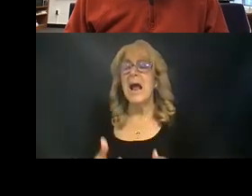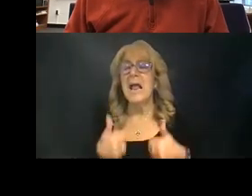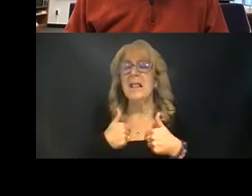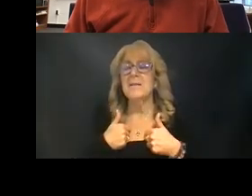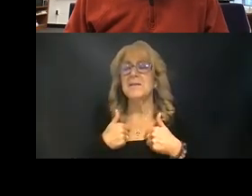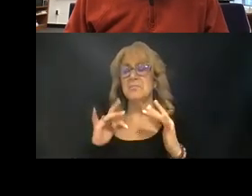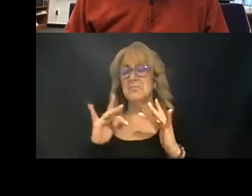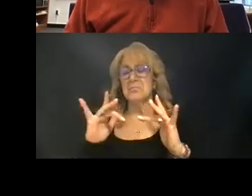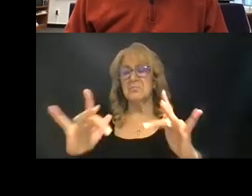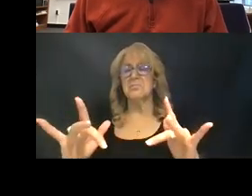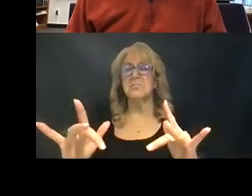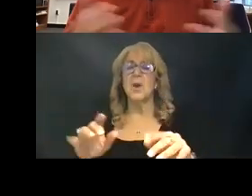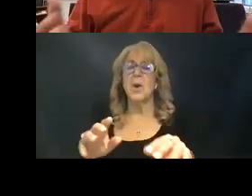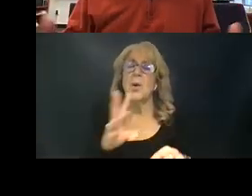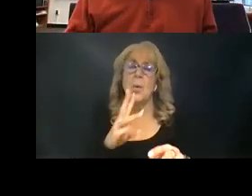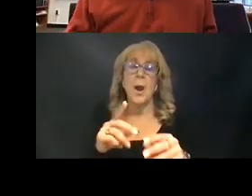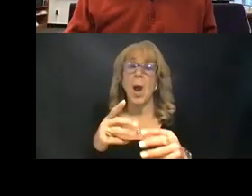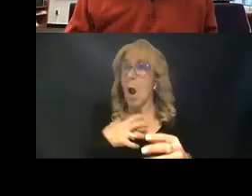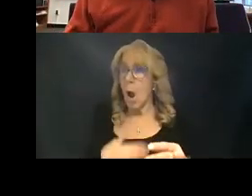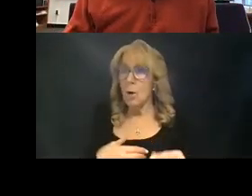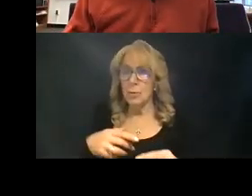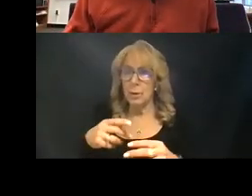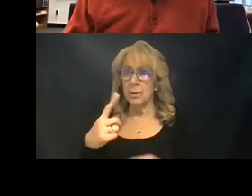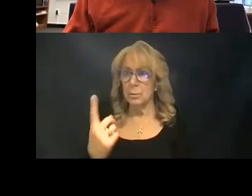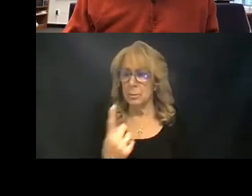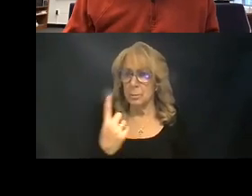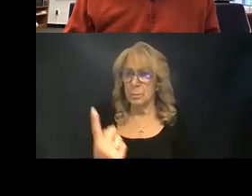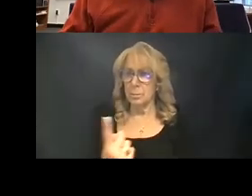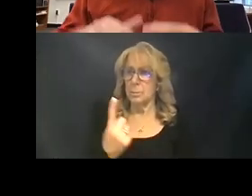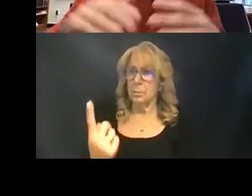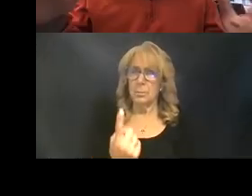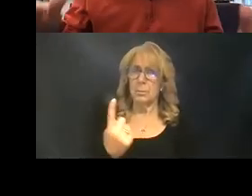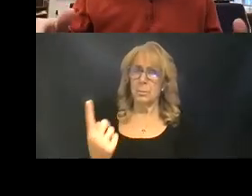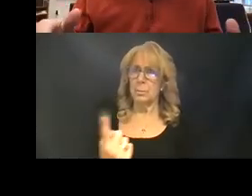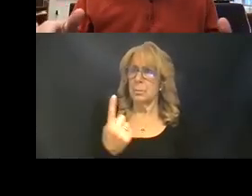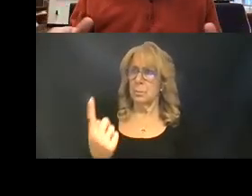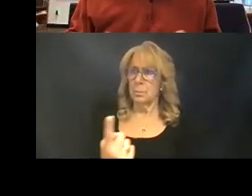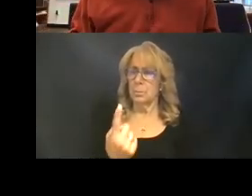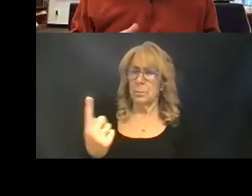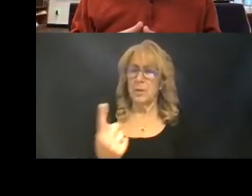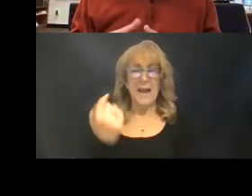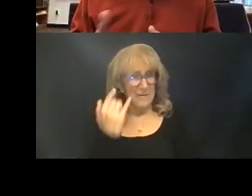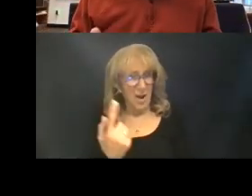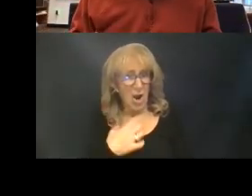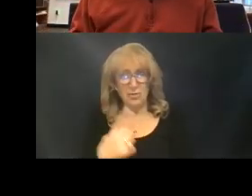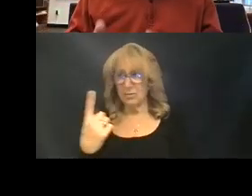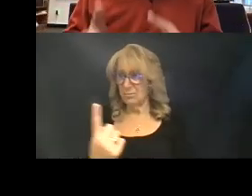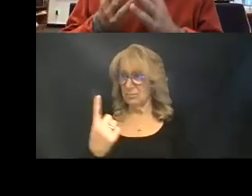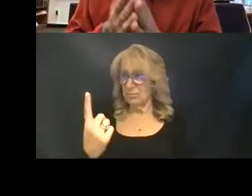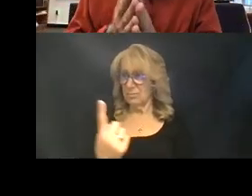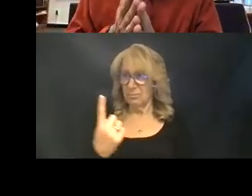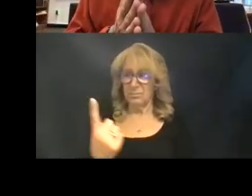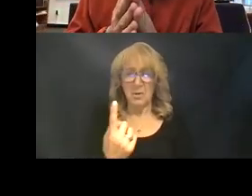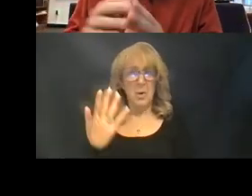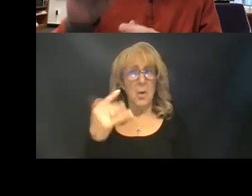in circles. And you could ask why. And it turns out it spins in circles because that helps it get food